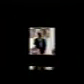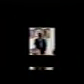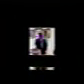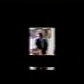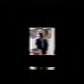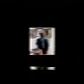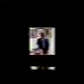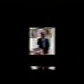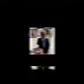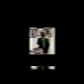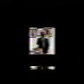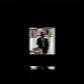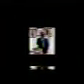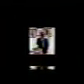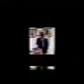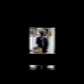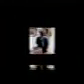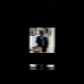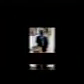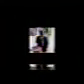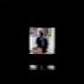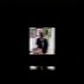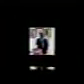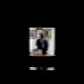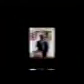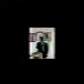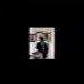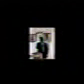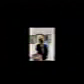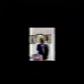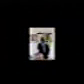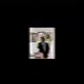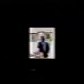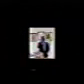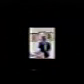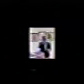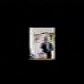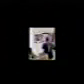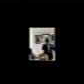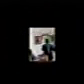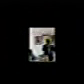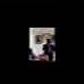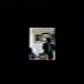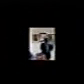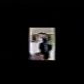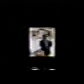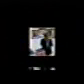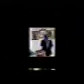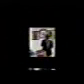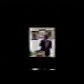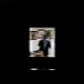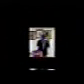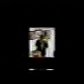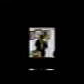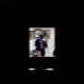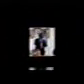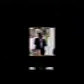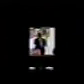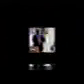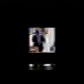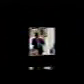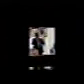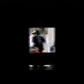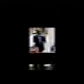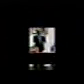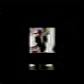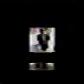married. And every time you are planning, I want to get married, you get excited about it. All of a sudden, everything